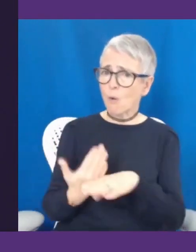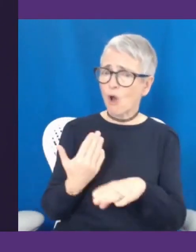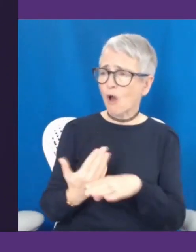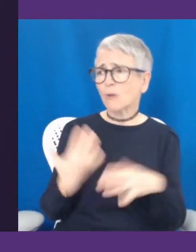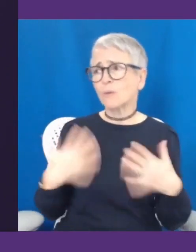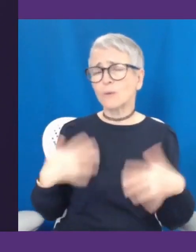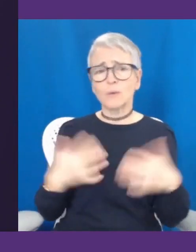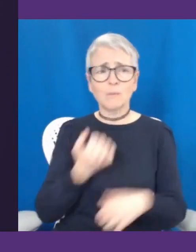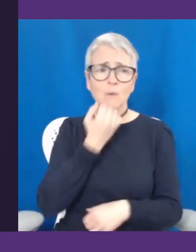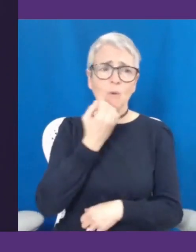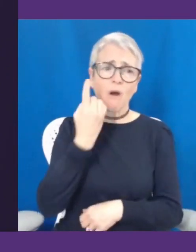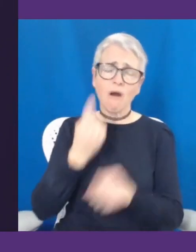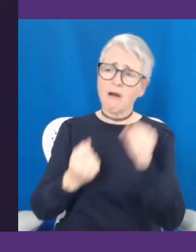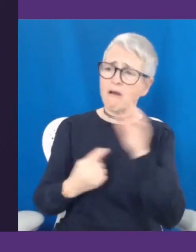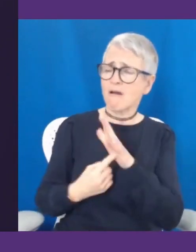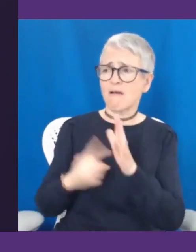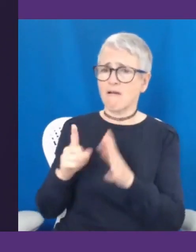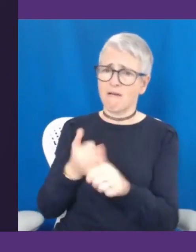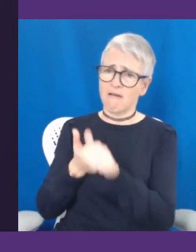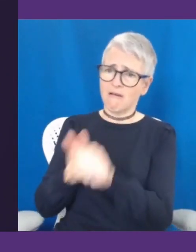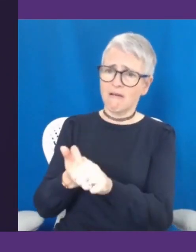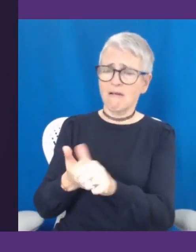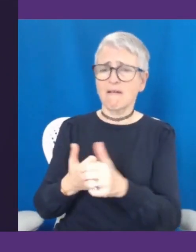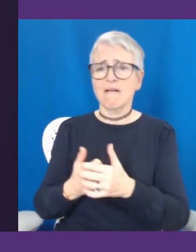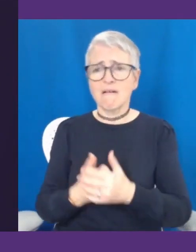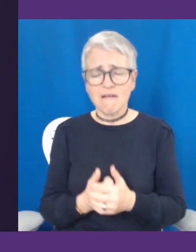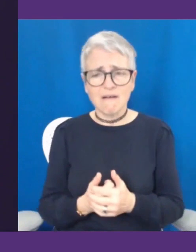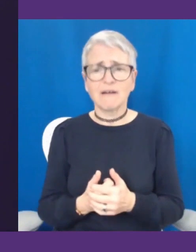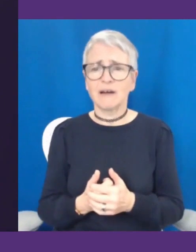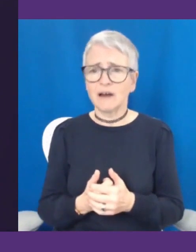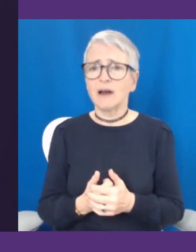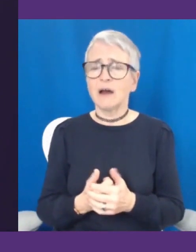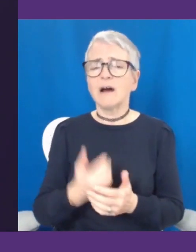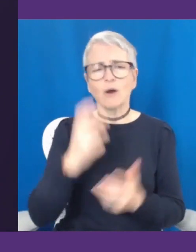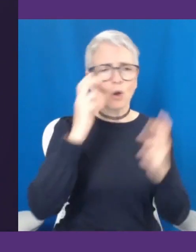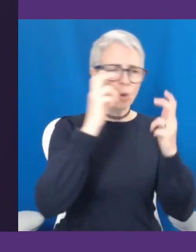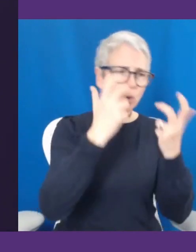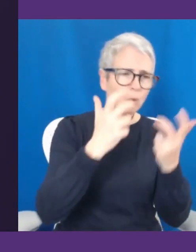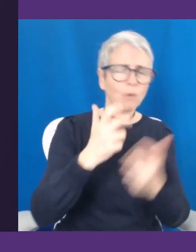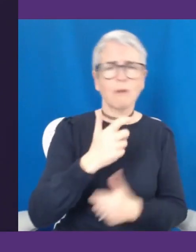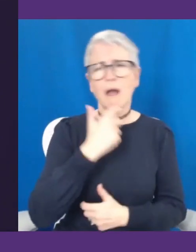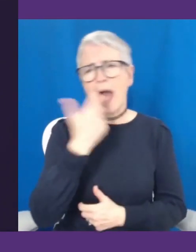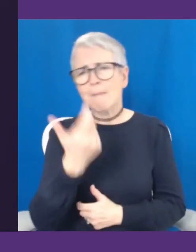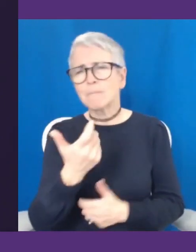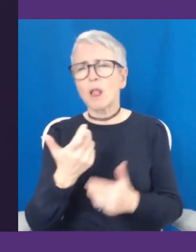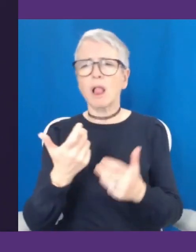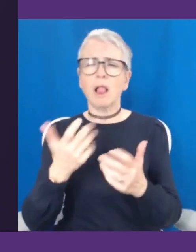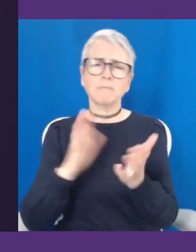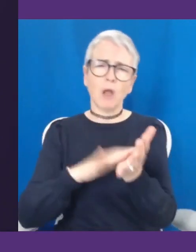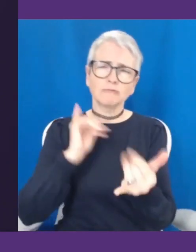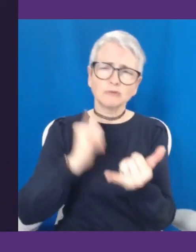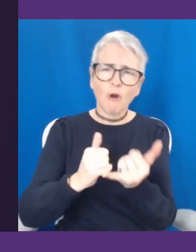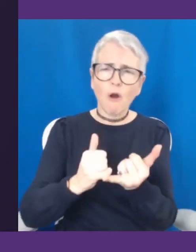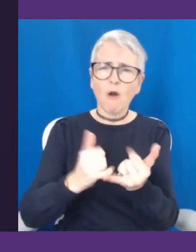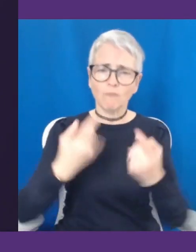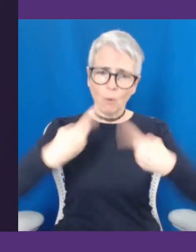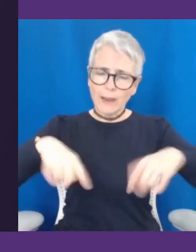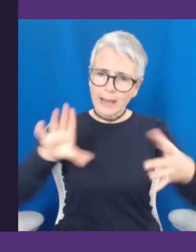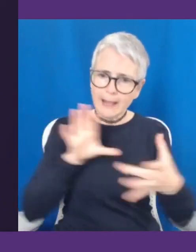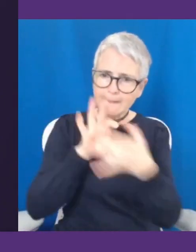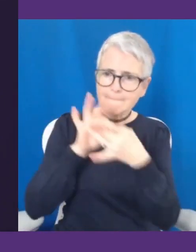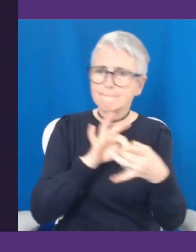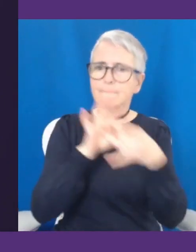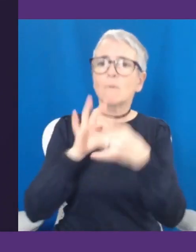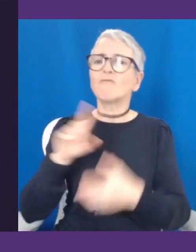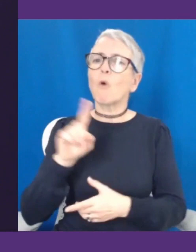better together than apart. You have companies like Google, Apple, Microsoft coming together for something like the Accessibility Speech Project, which we'll